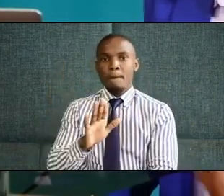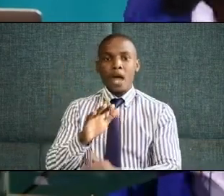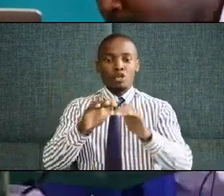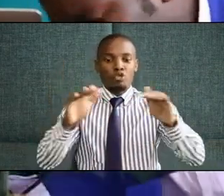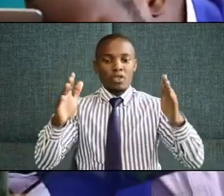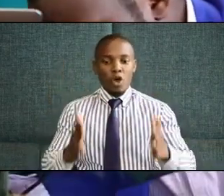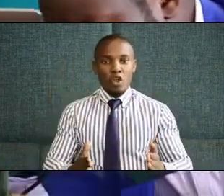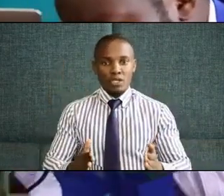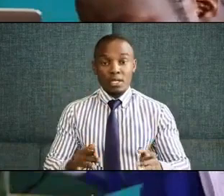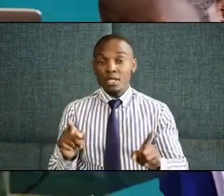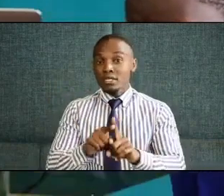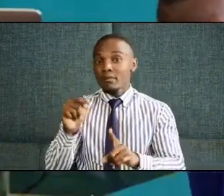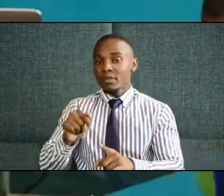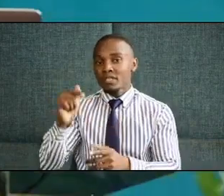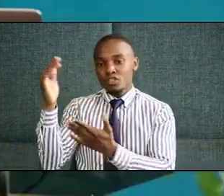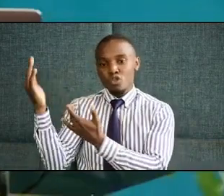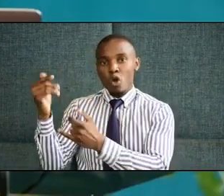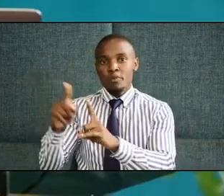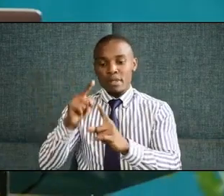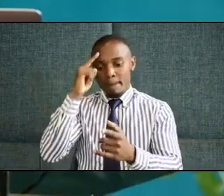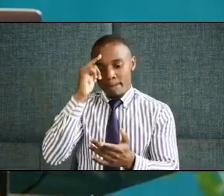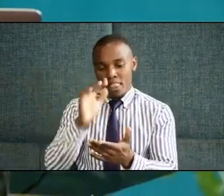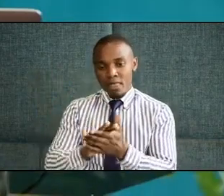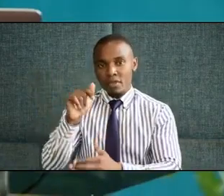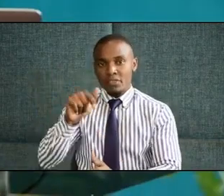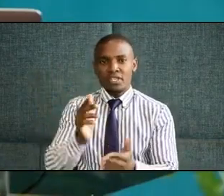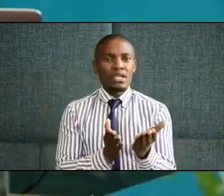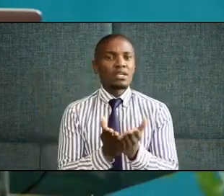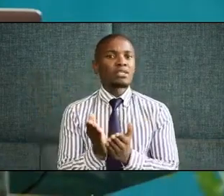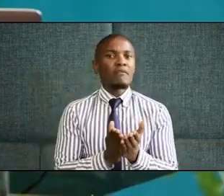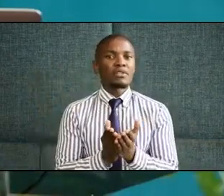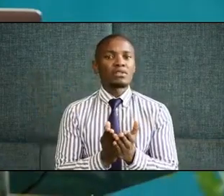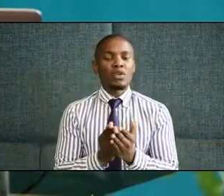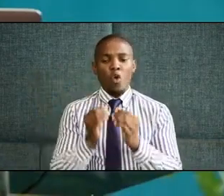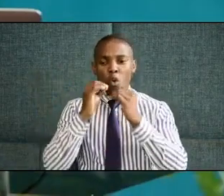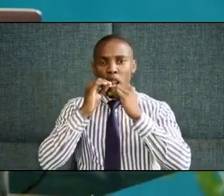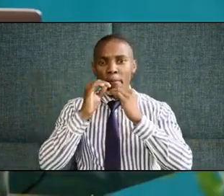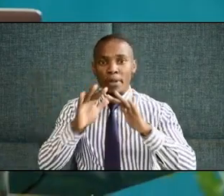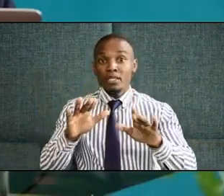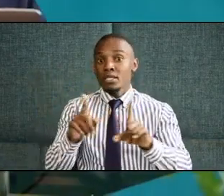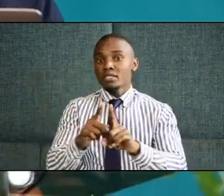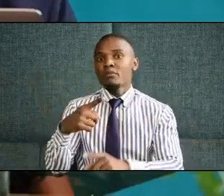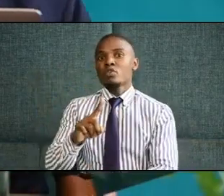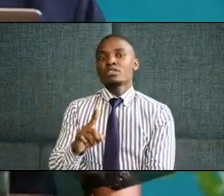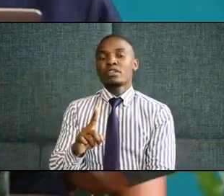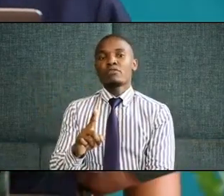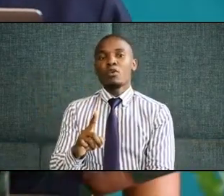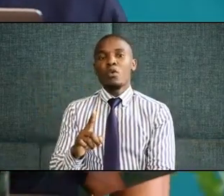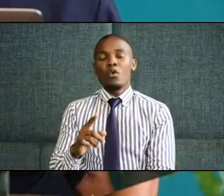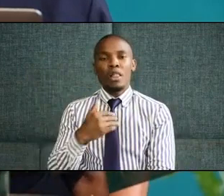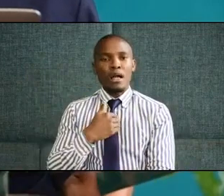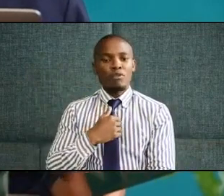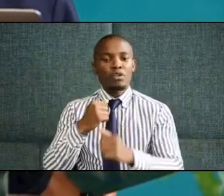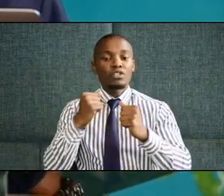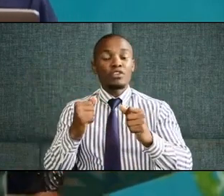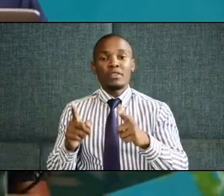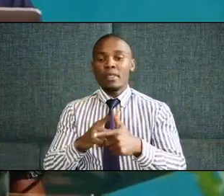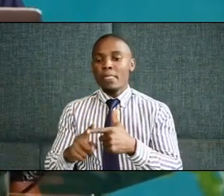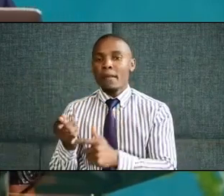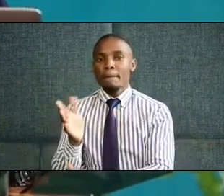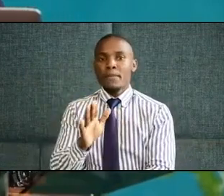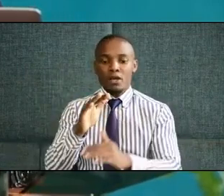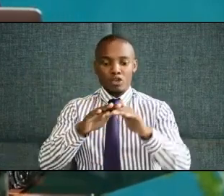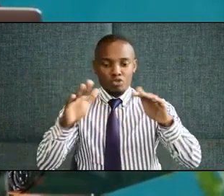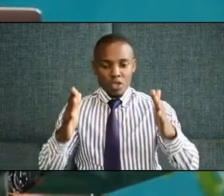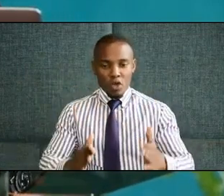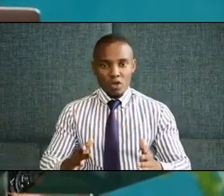our hope and our belief that this session should be a blessing and you will be restored to the altar